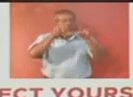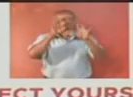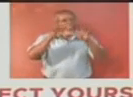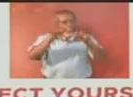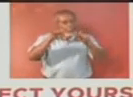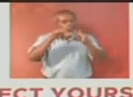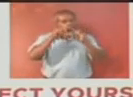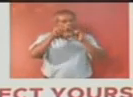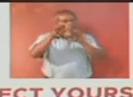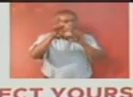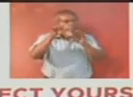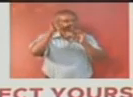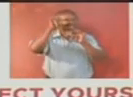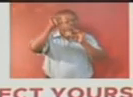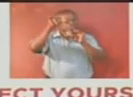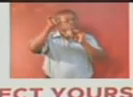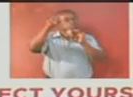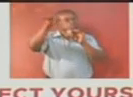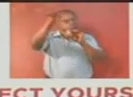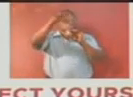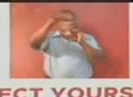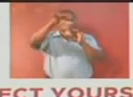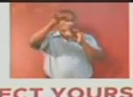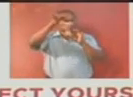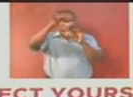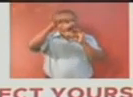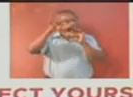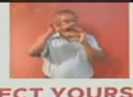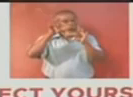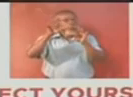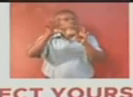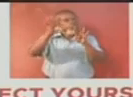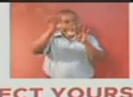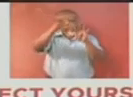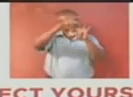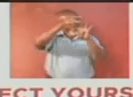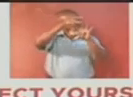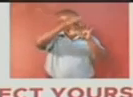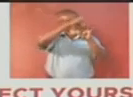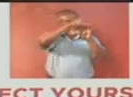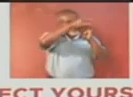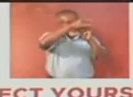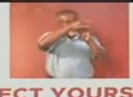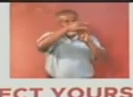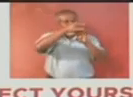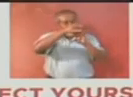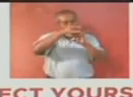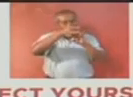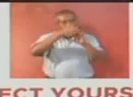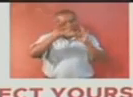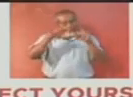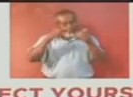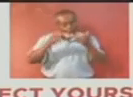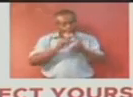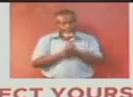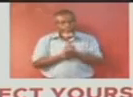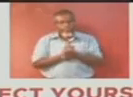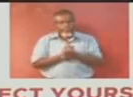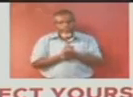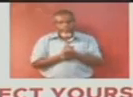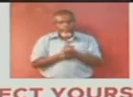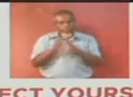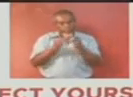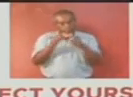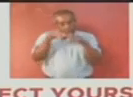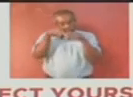the information that sometimes isn't circulated is that the accumulation of these infectious droplets, infectious aerosol particles in indoor